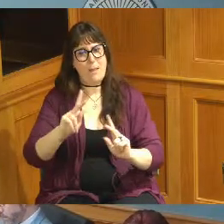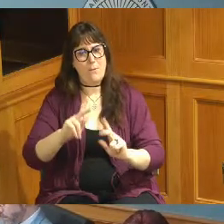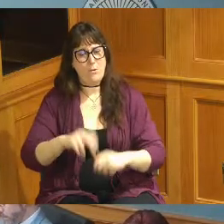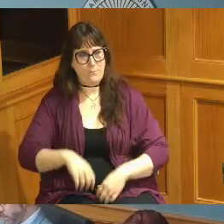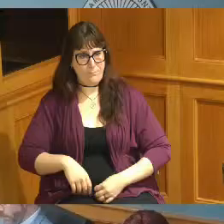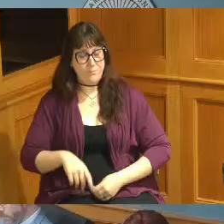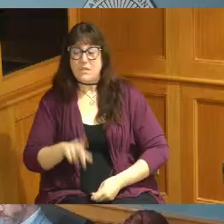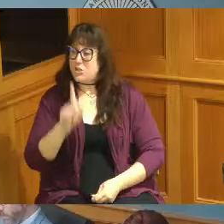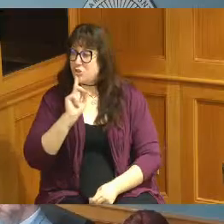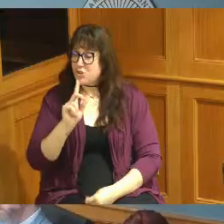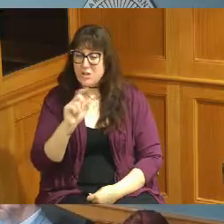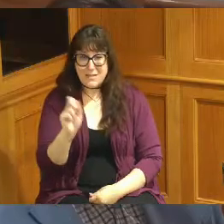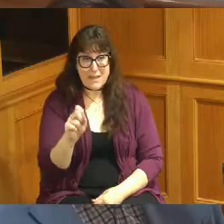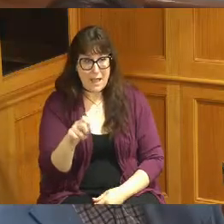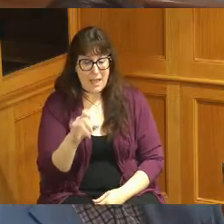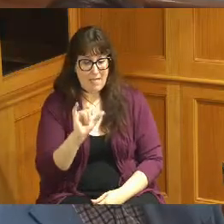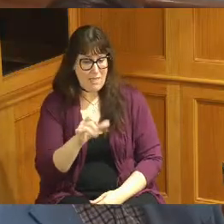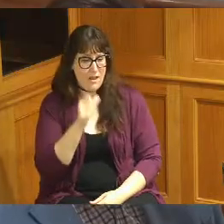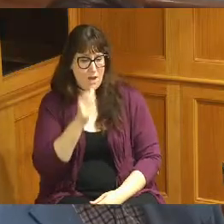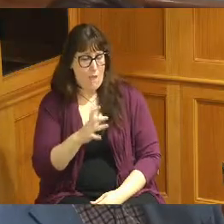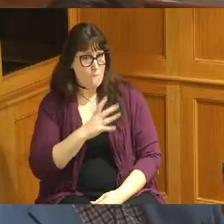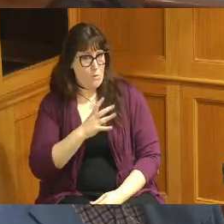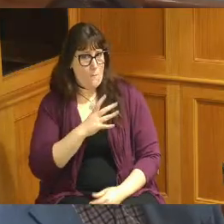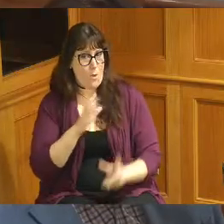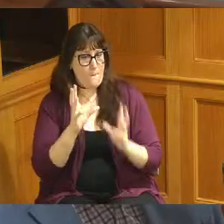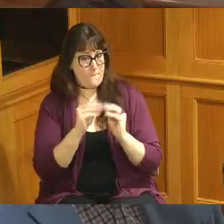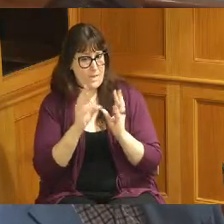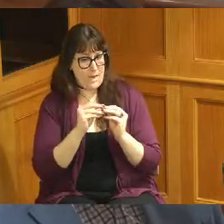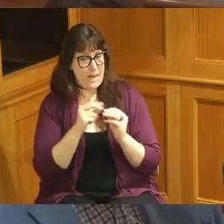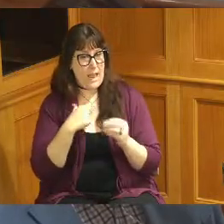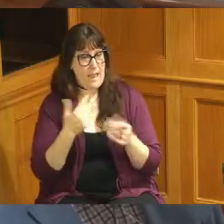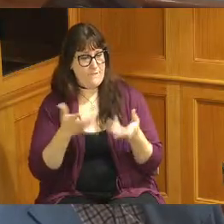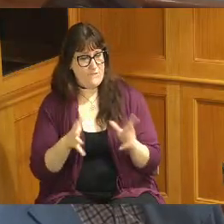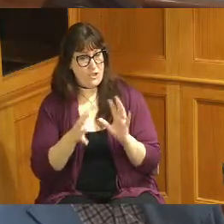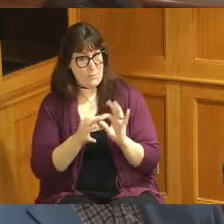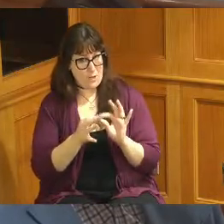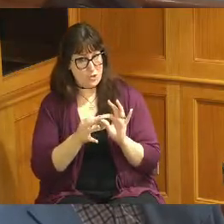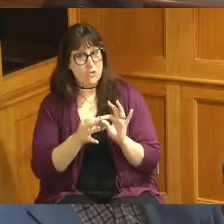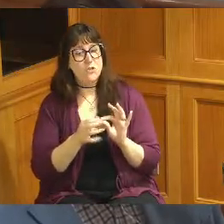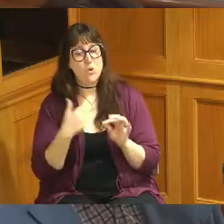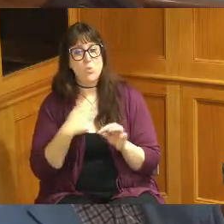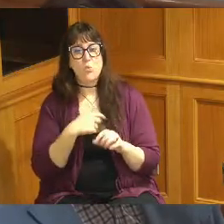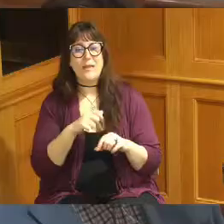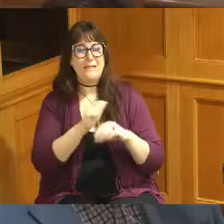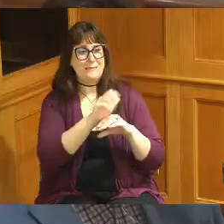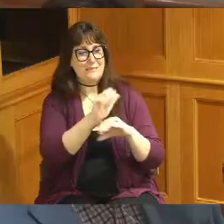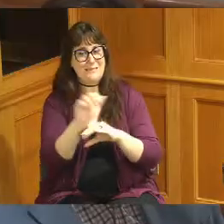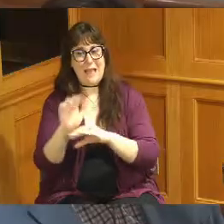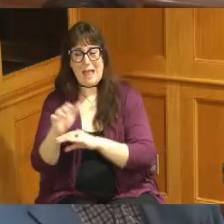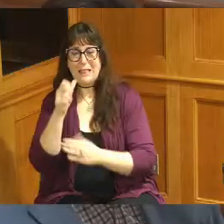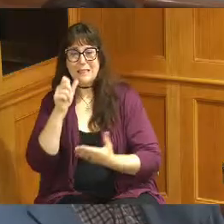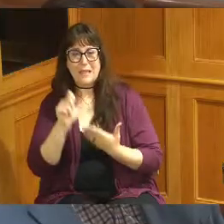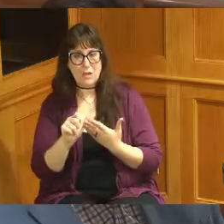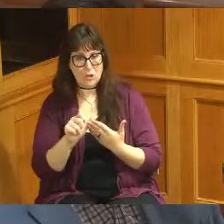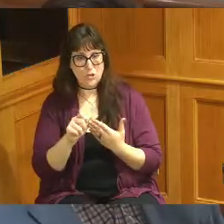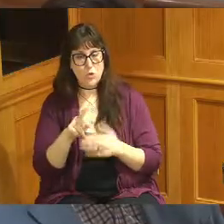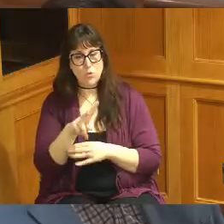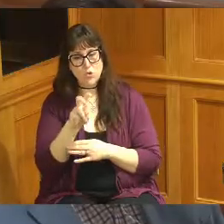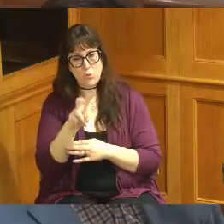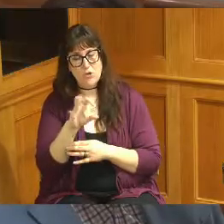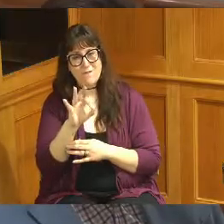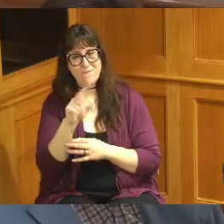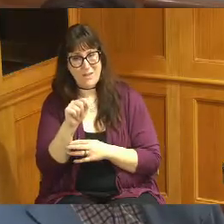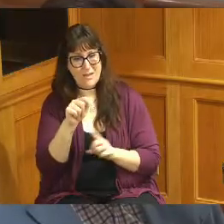Sure. So the informal meeting that I mentioned before, you're allowed to apply for a zone change. We send out notices to every property owner within 200 feet of the boundary